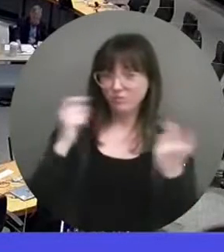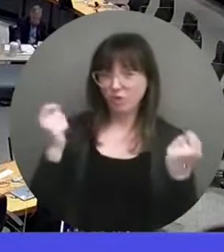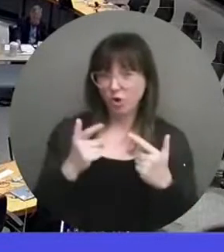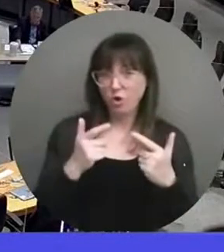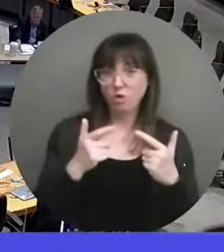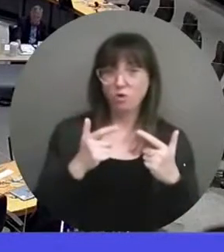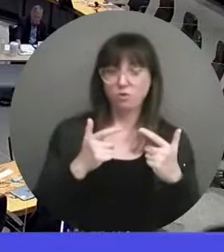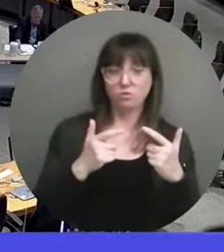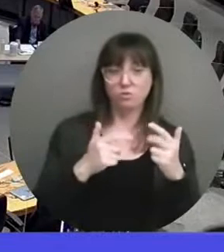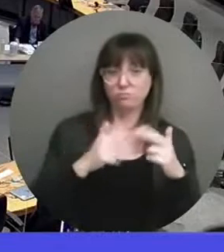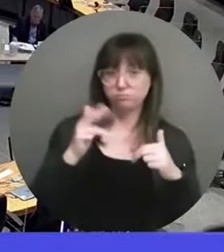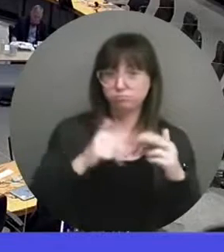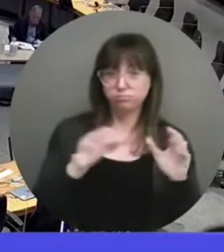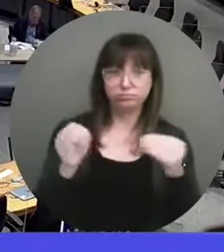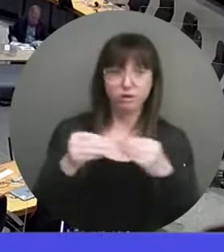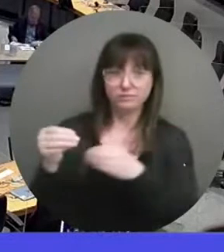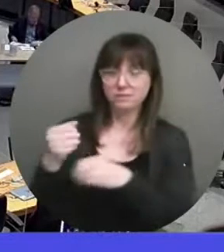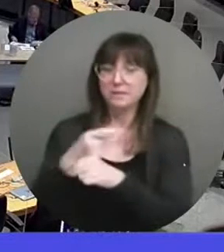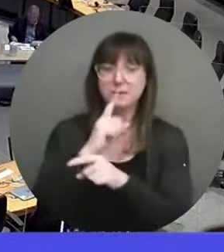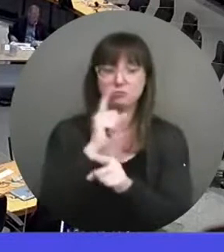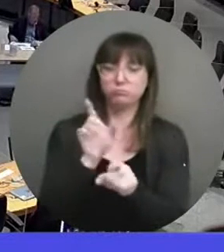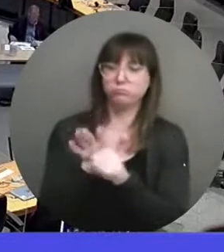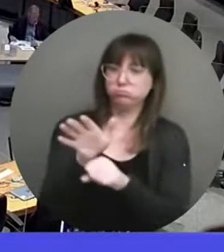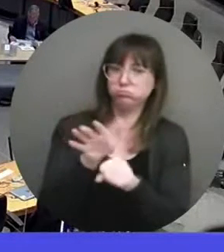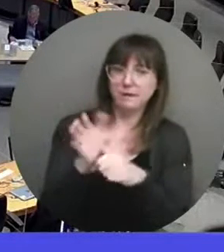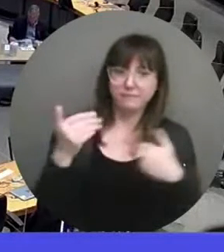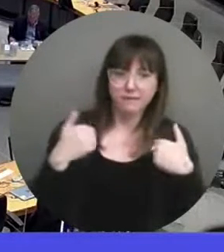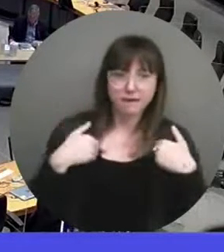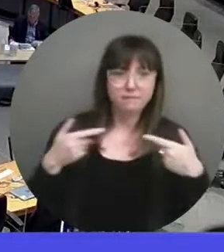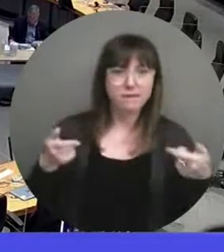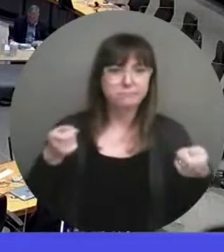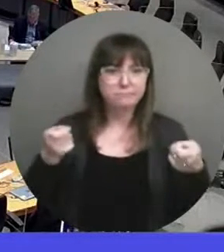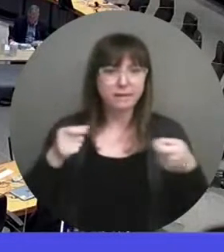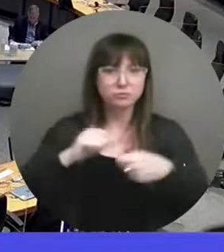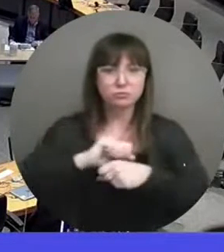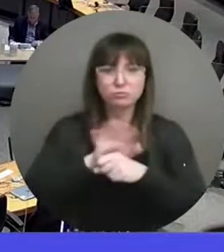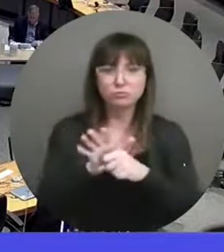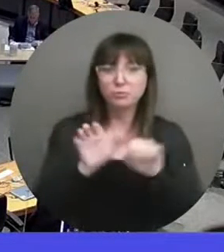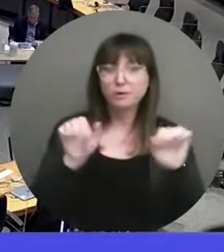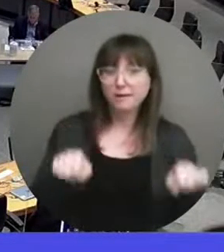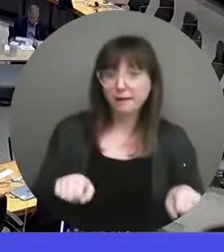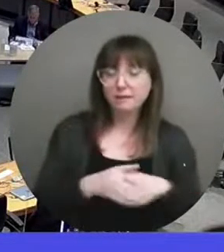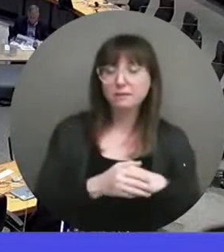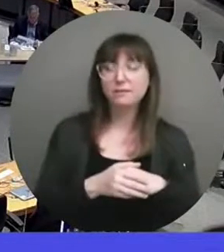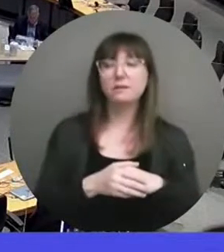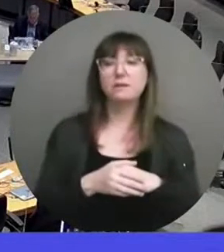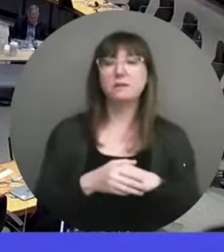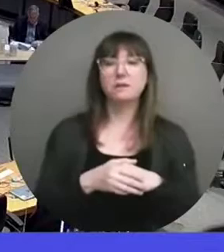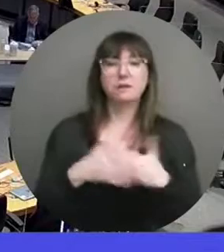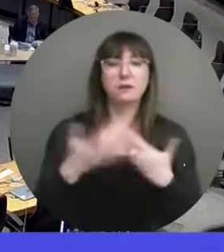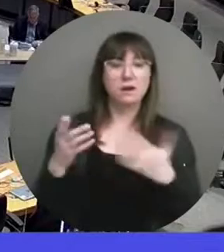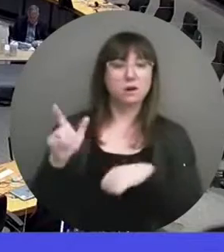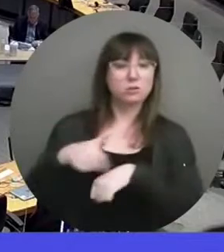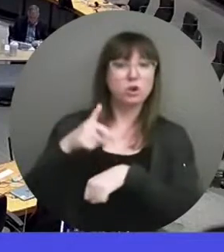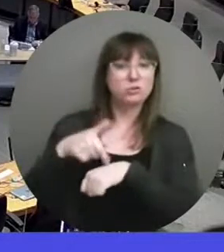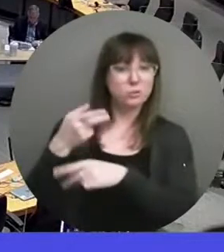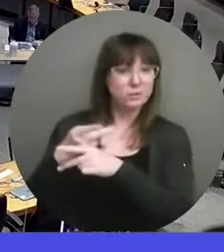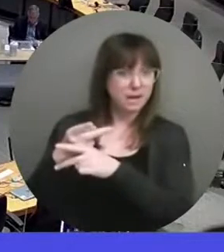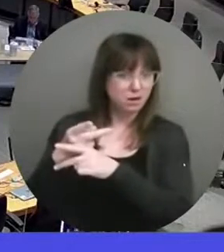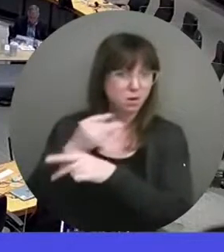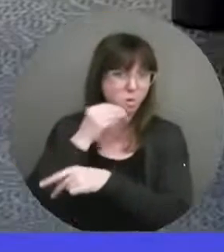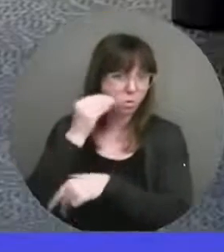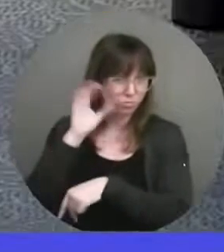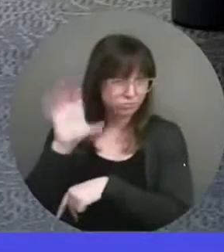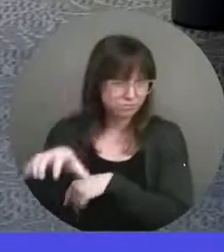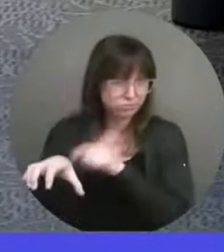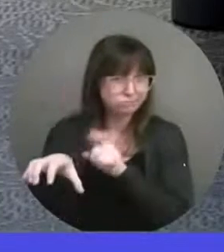have appropriate levels of staffing to be able to deal with the pandemic, speaking to our long-term care centers,